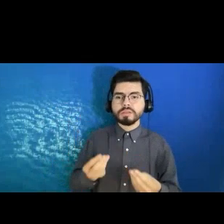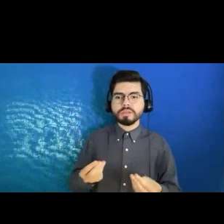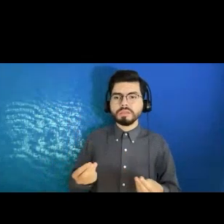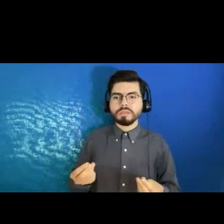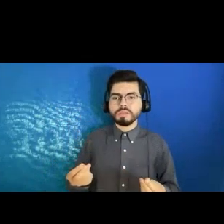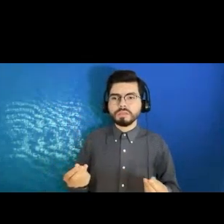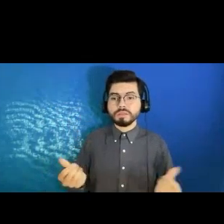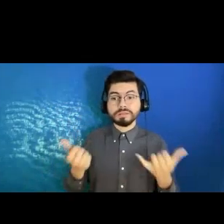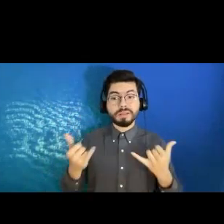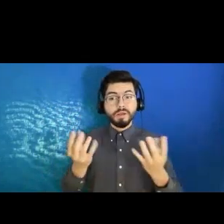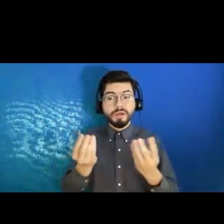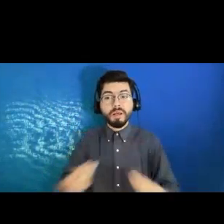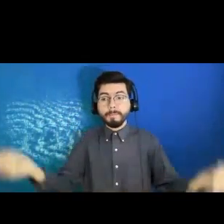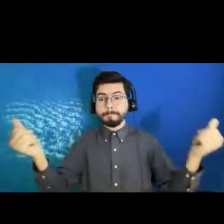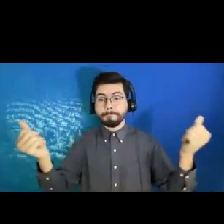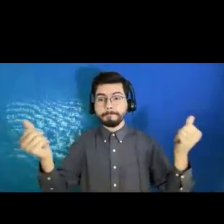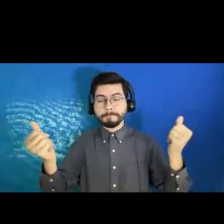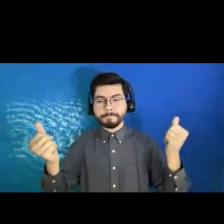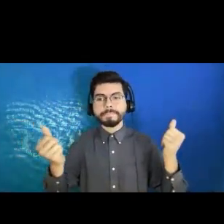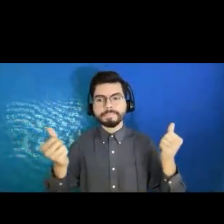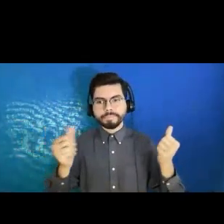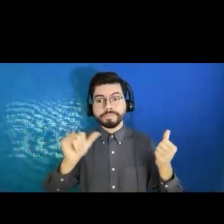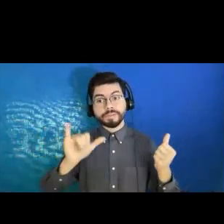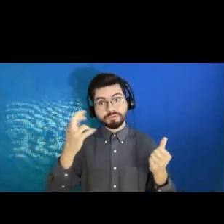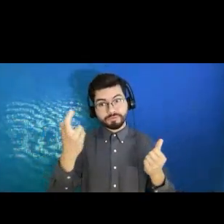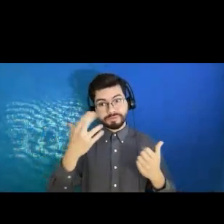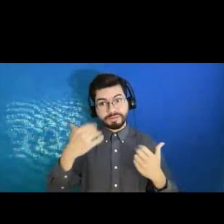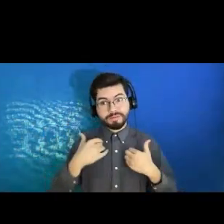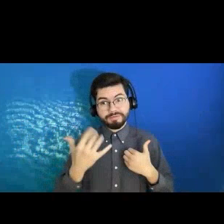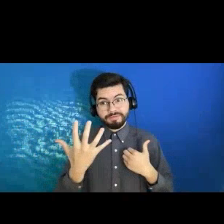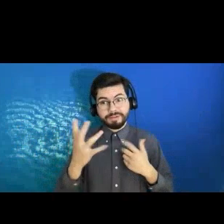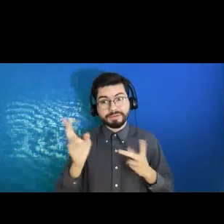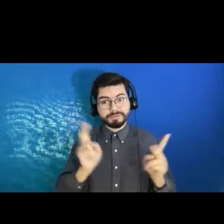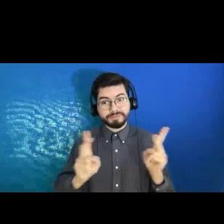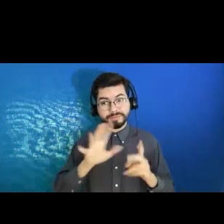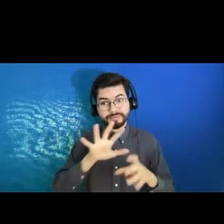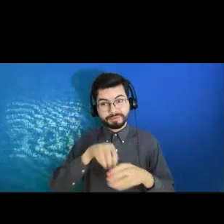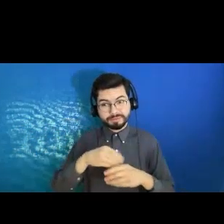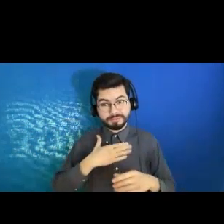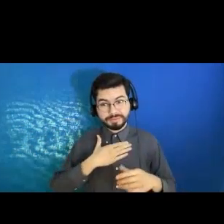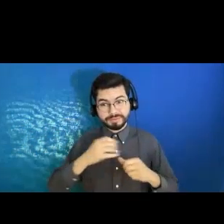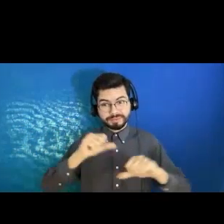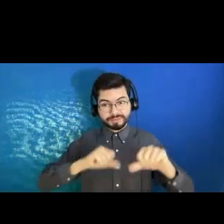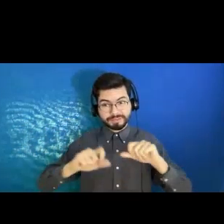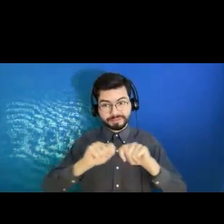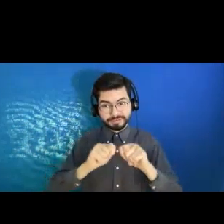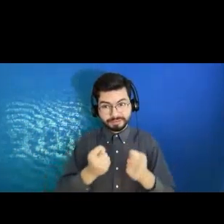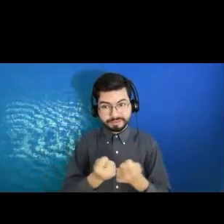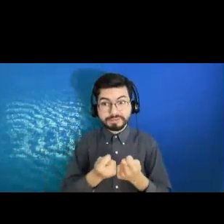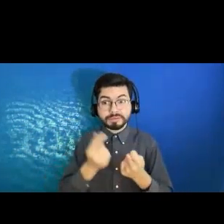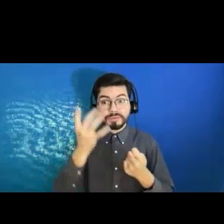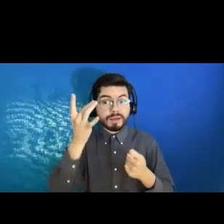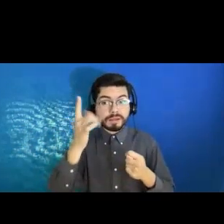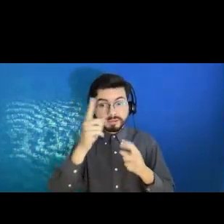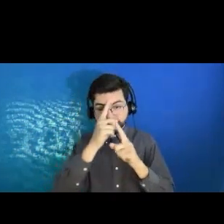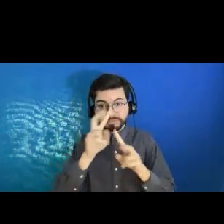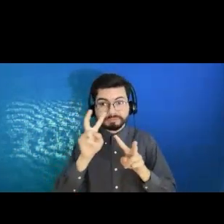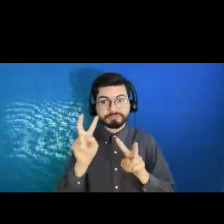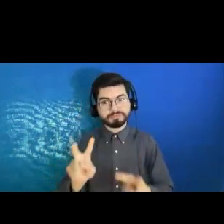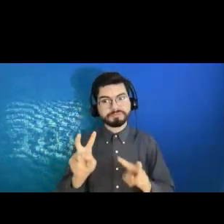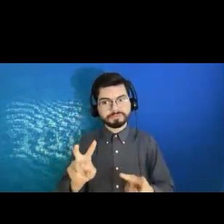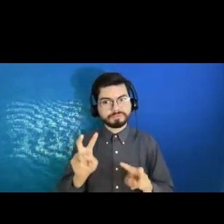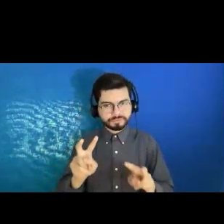we have 5 people on my science team is that's the value in continually monitoring the moisture of